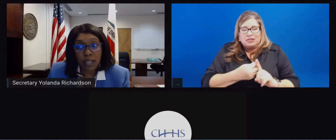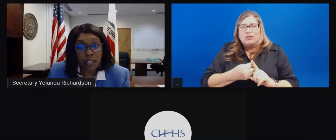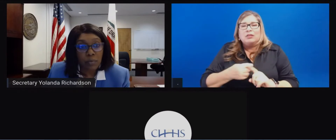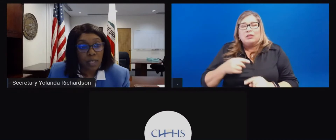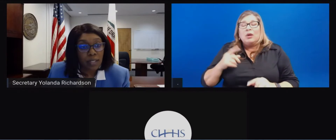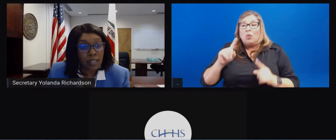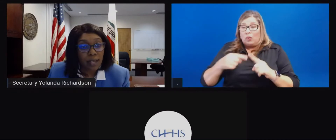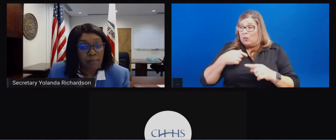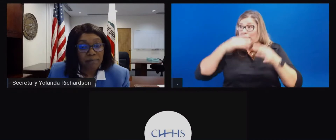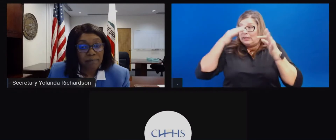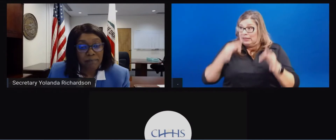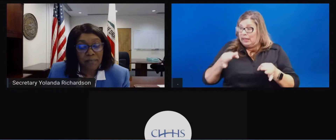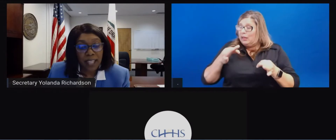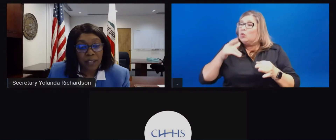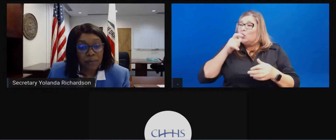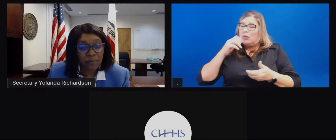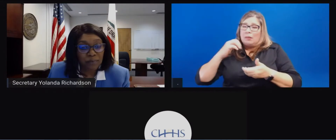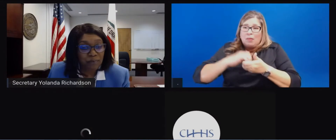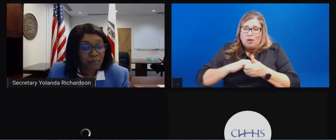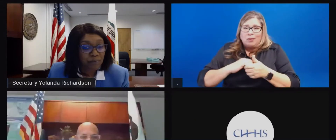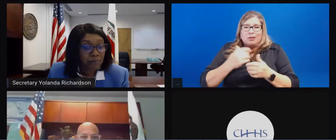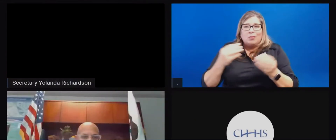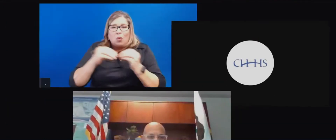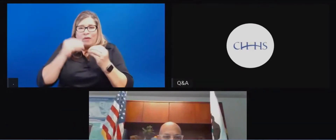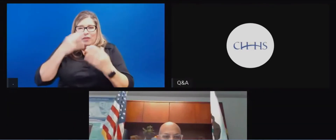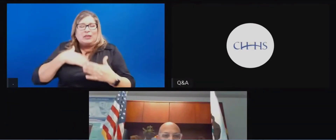be making an announcement at that time. Thank you.